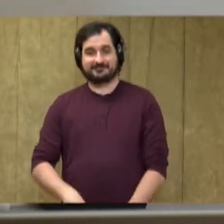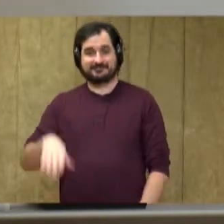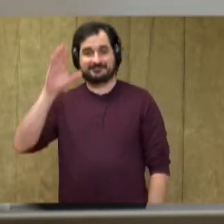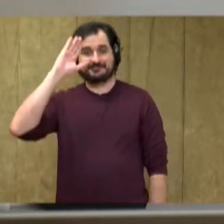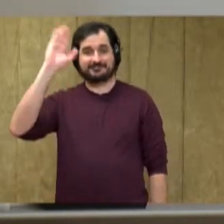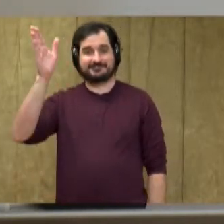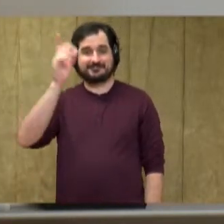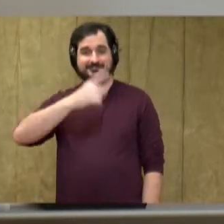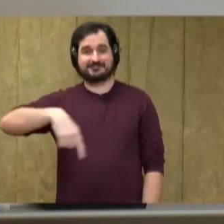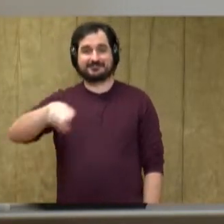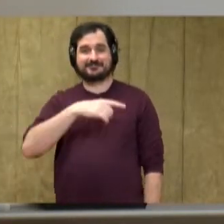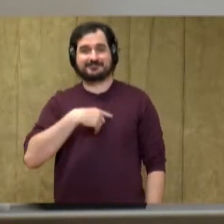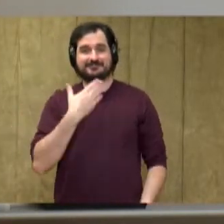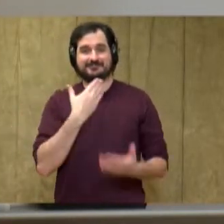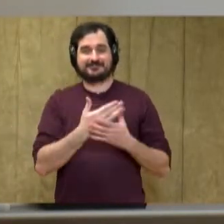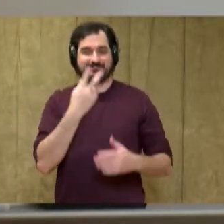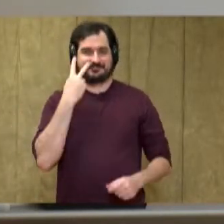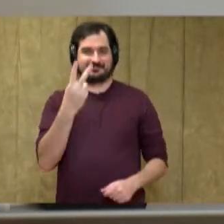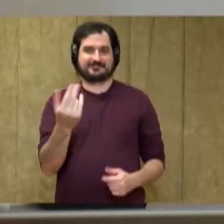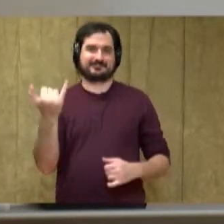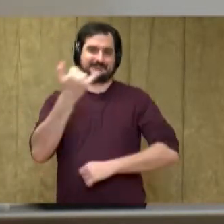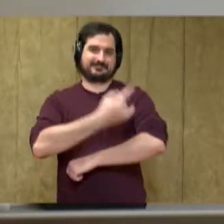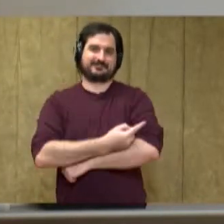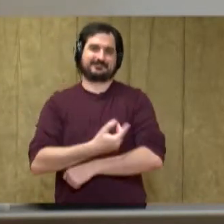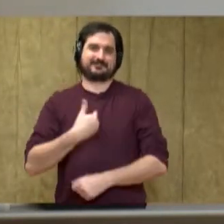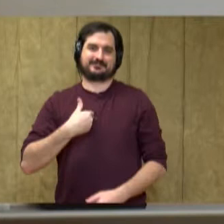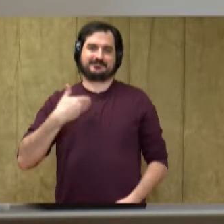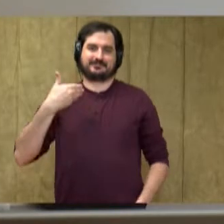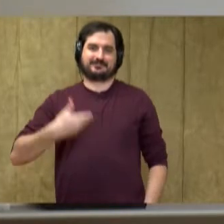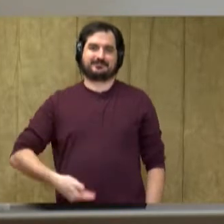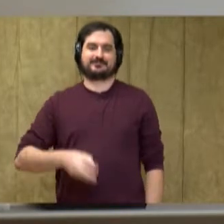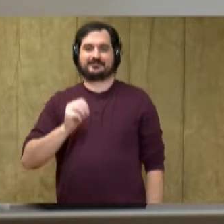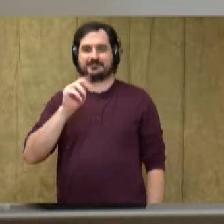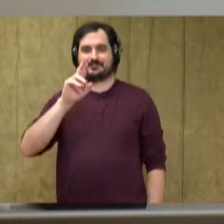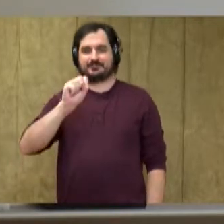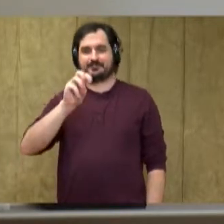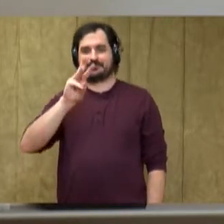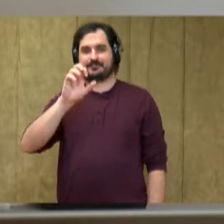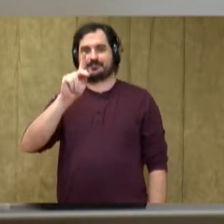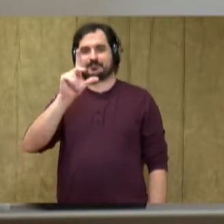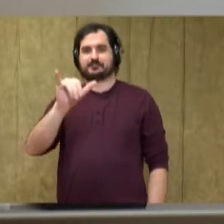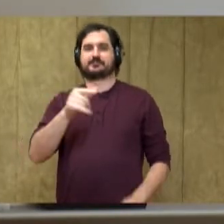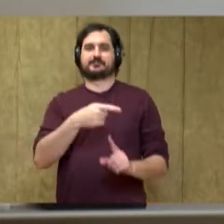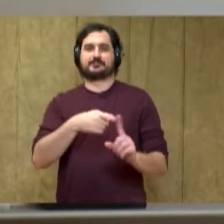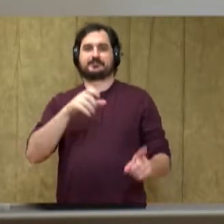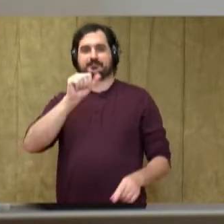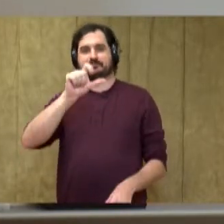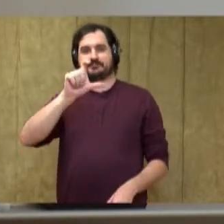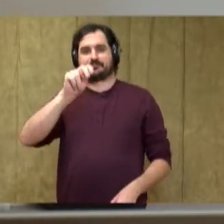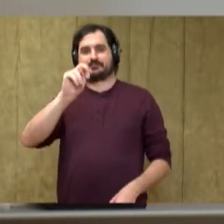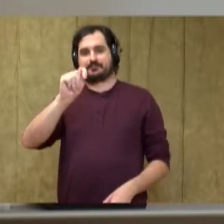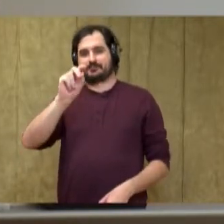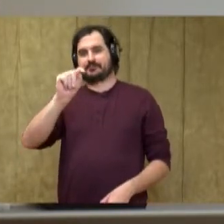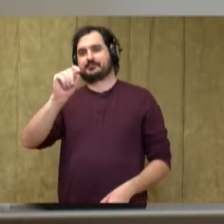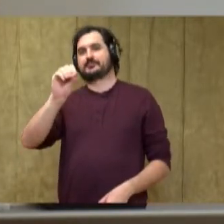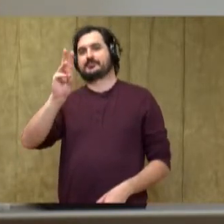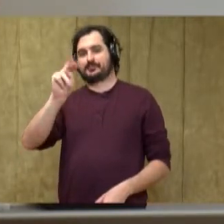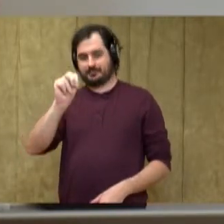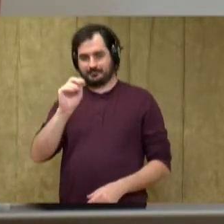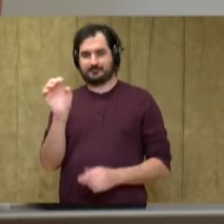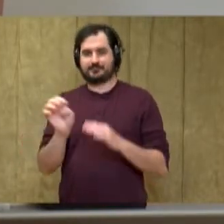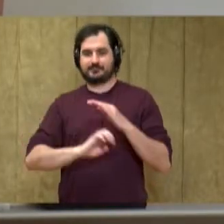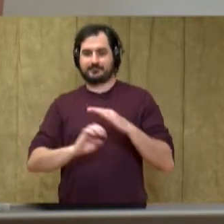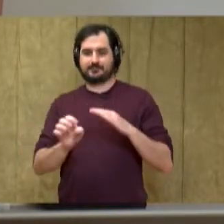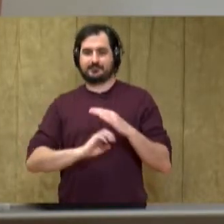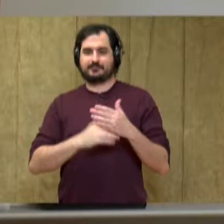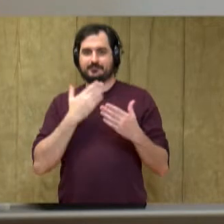Hey guys, good to see you today. Miss Weekly here from Allentown Elementary. So good to see you all today. Thanks for tuning